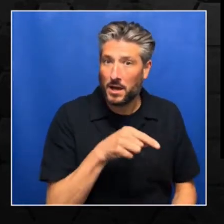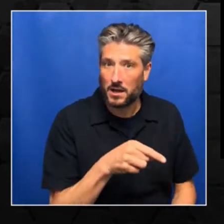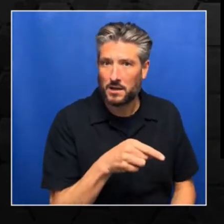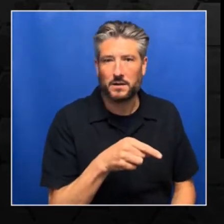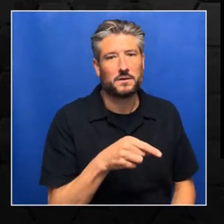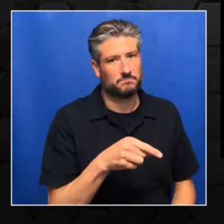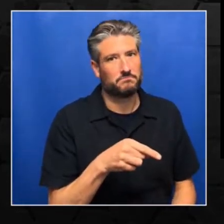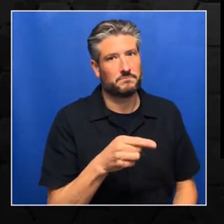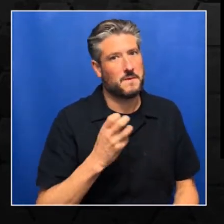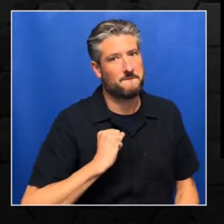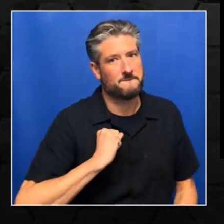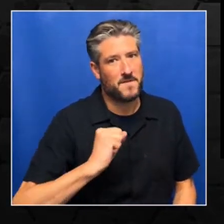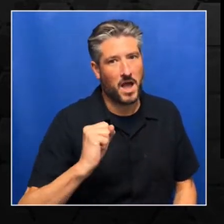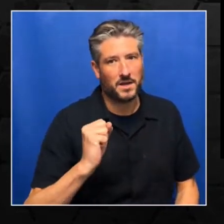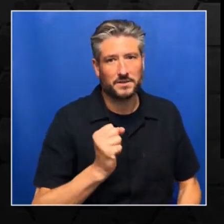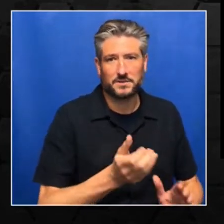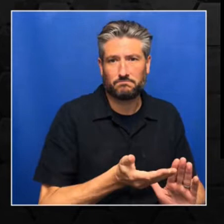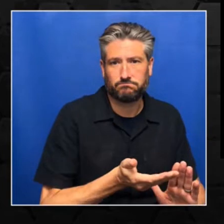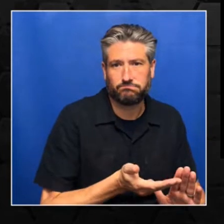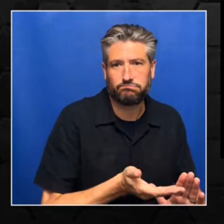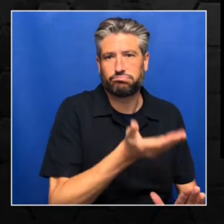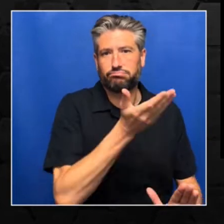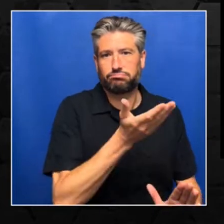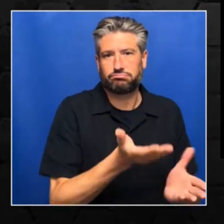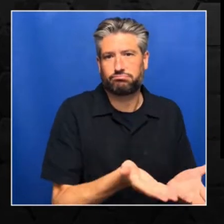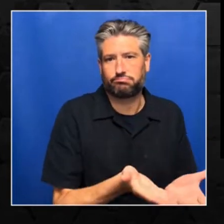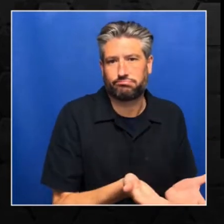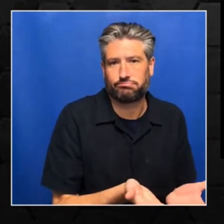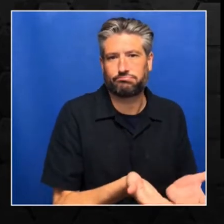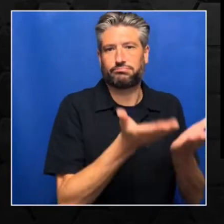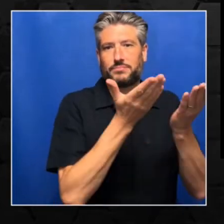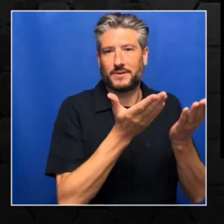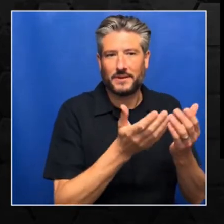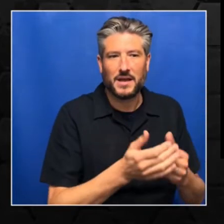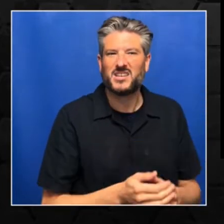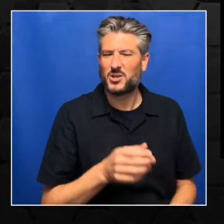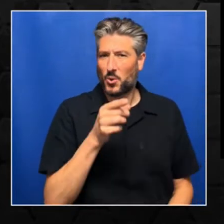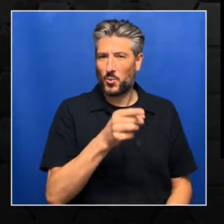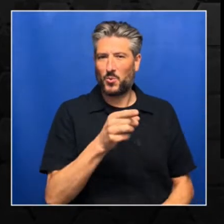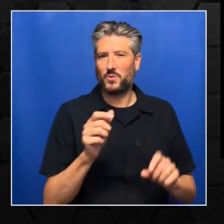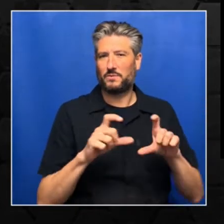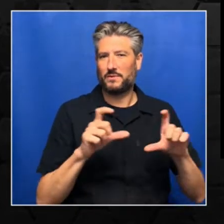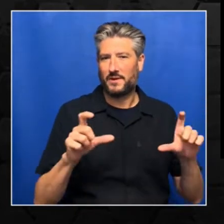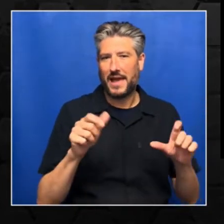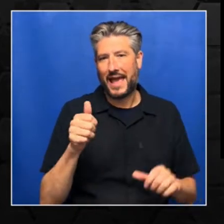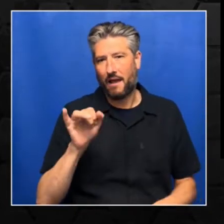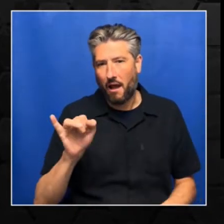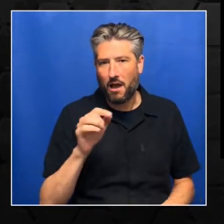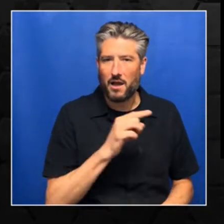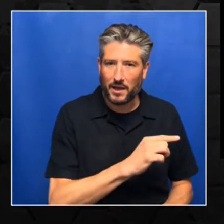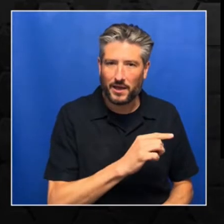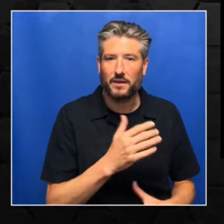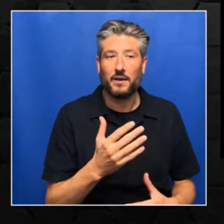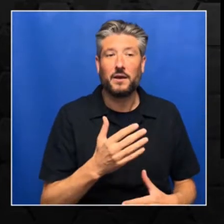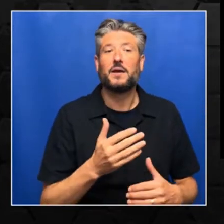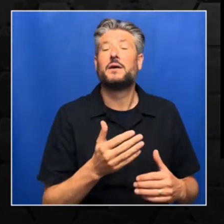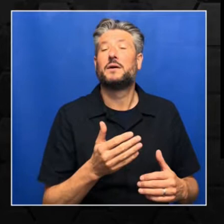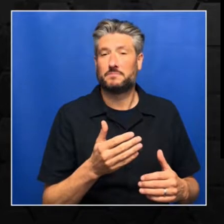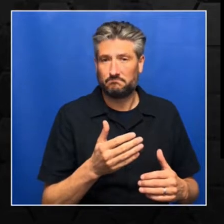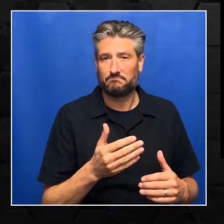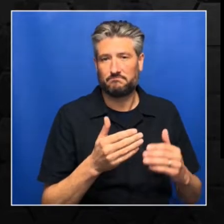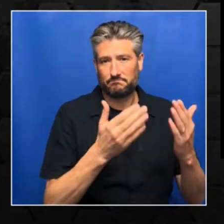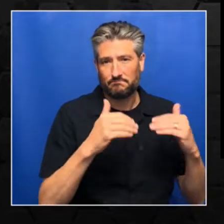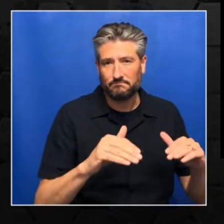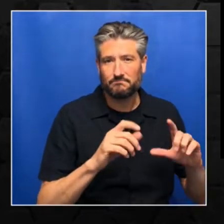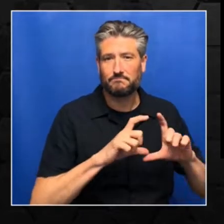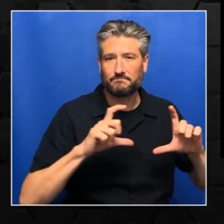a small definition about what is artificial intelligence. What are some of the key elements of